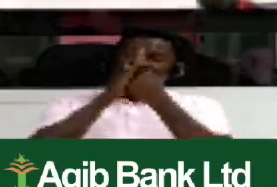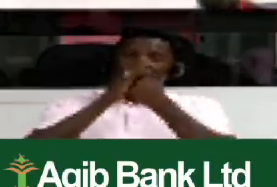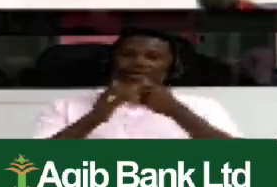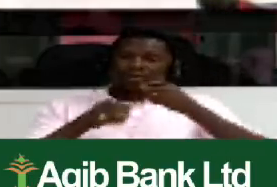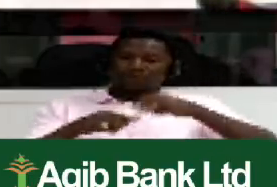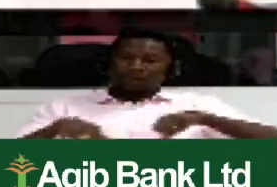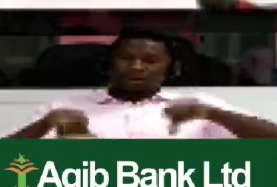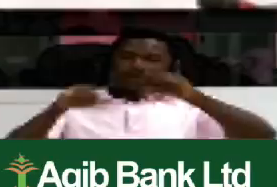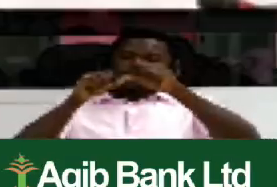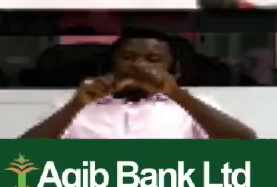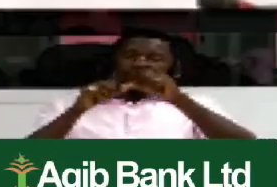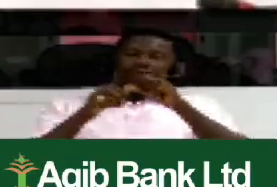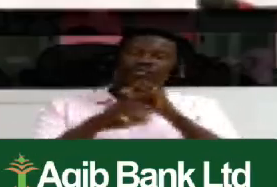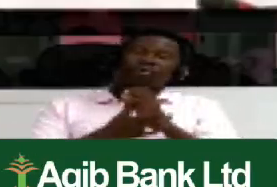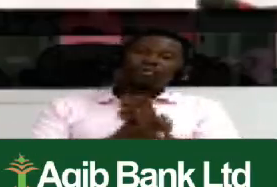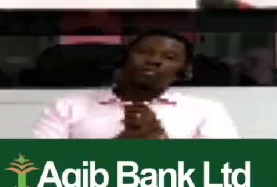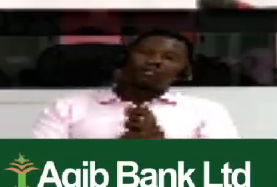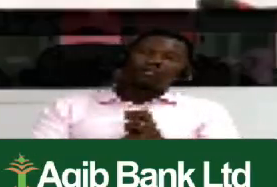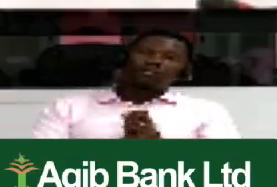around